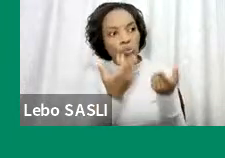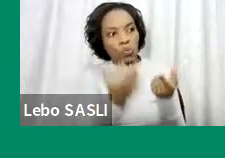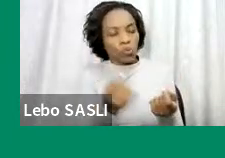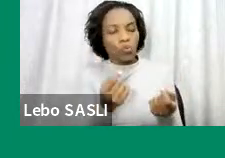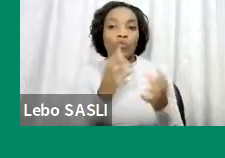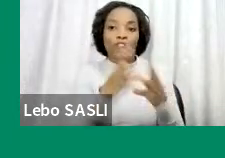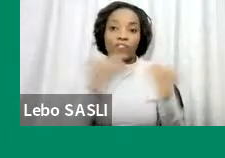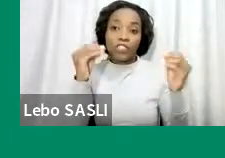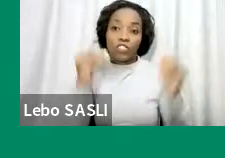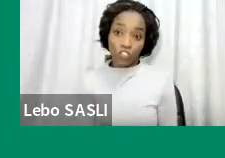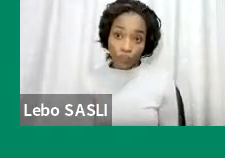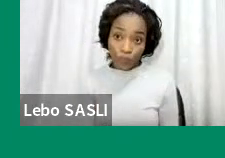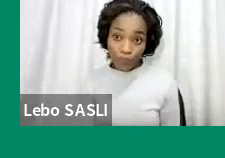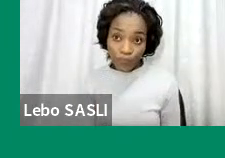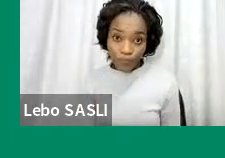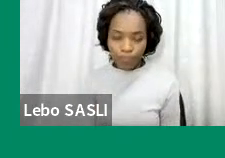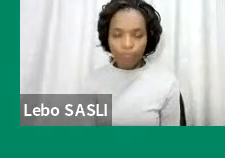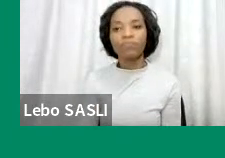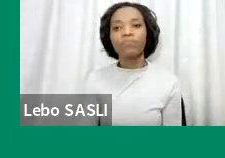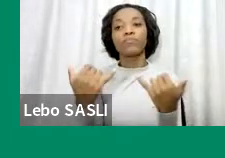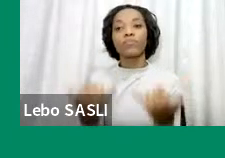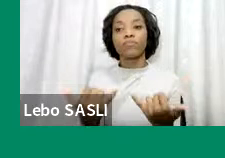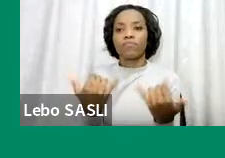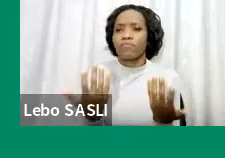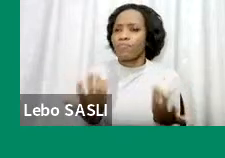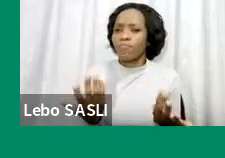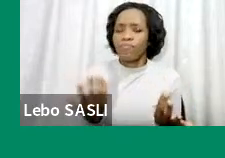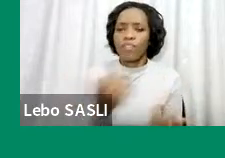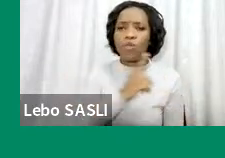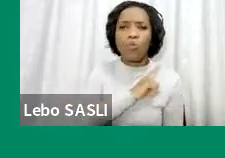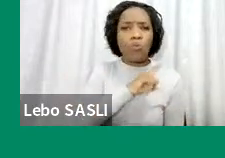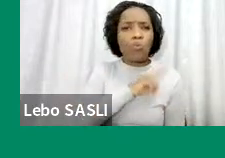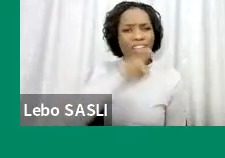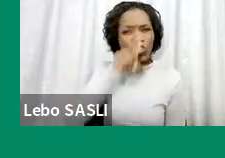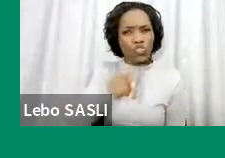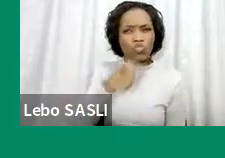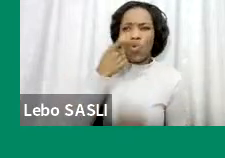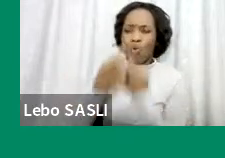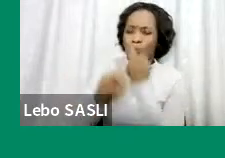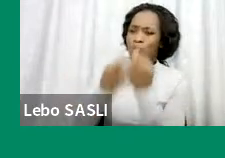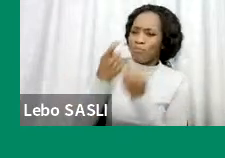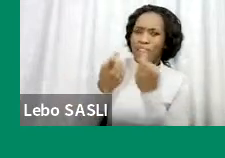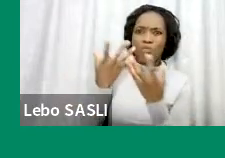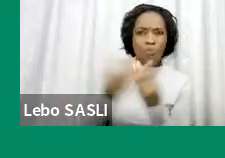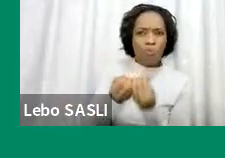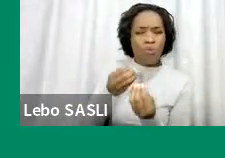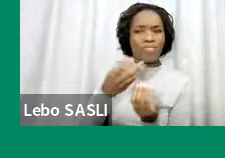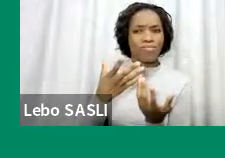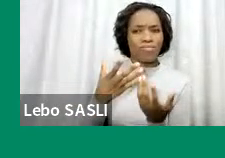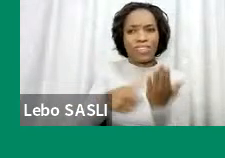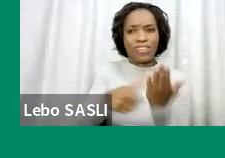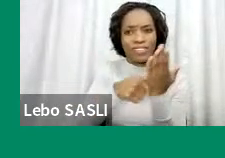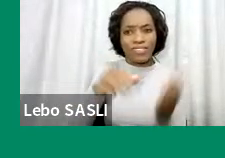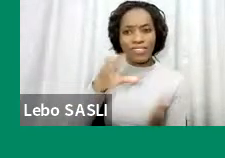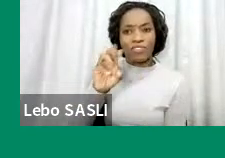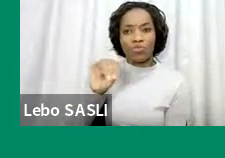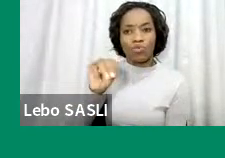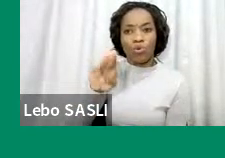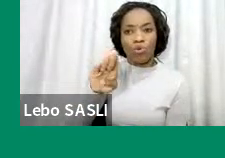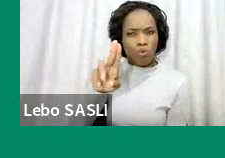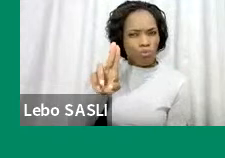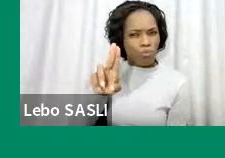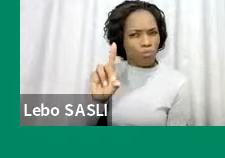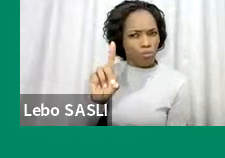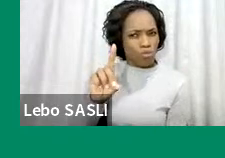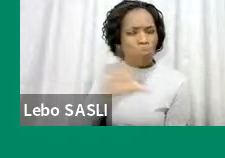with. Now, why should you lodge the complaint with the tax ombudsman or the process thereabout?